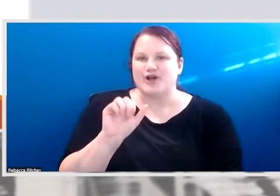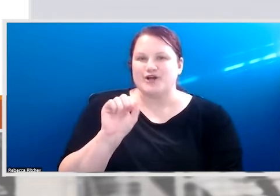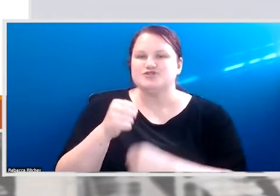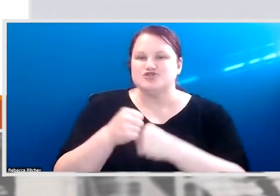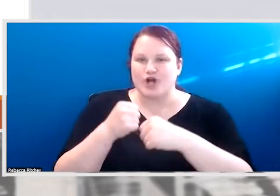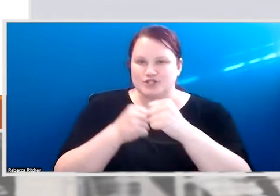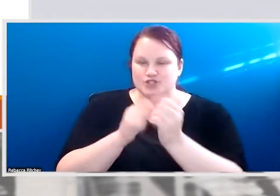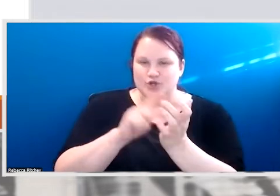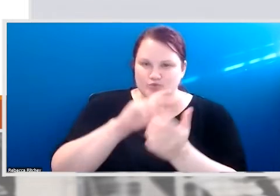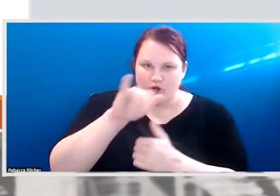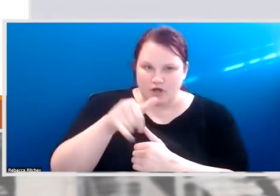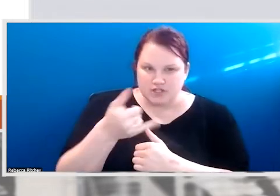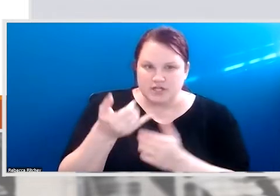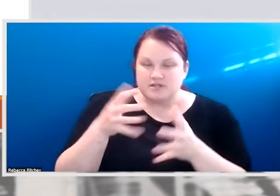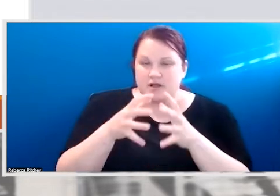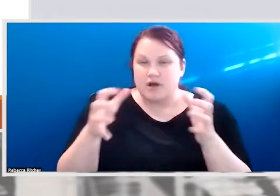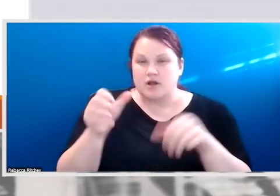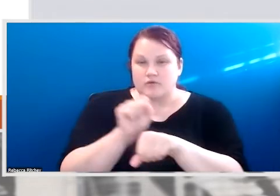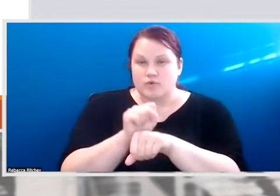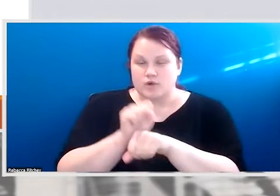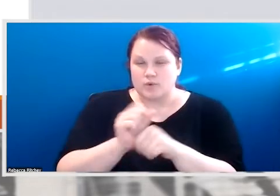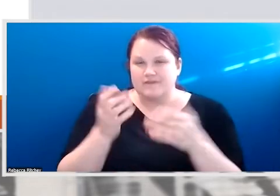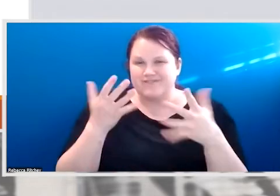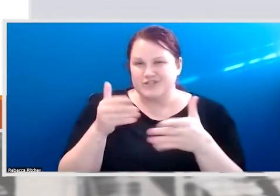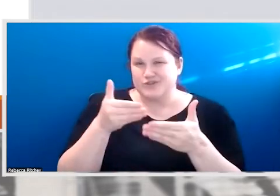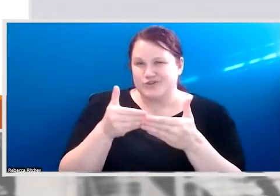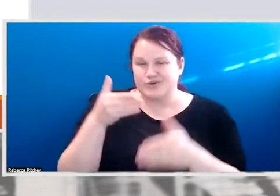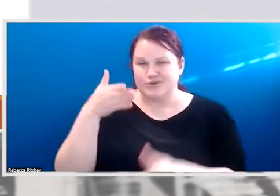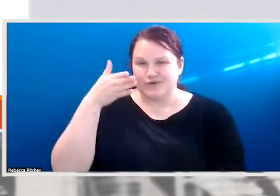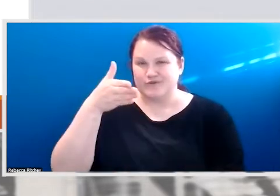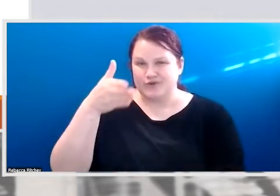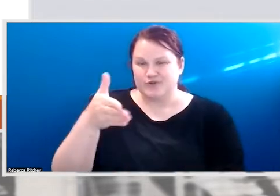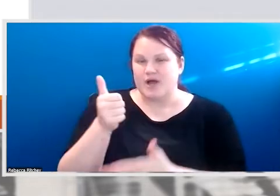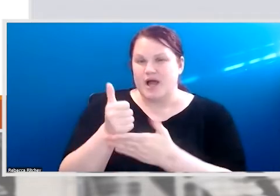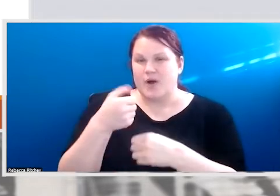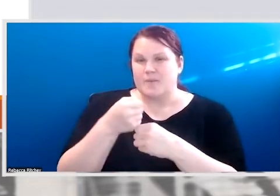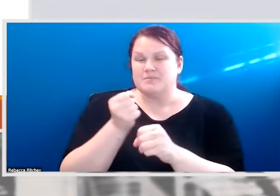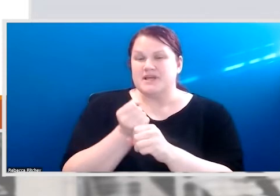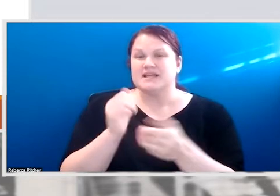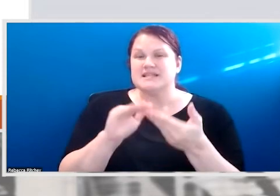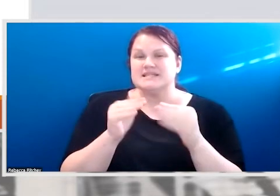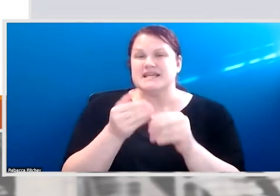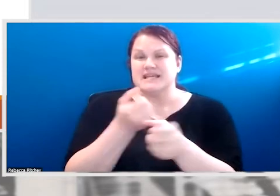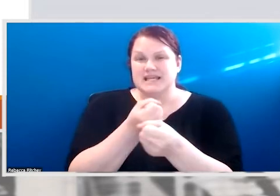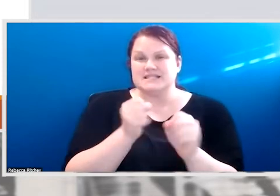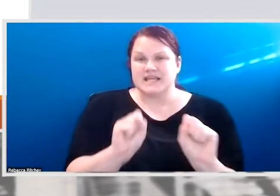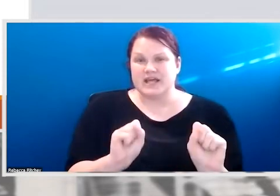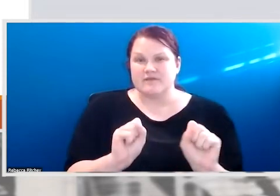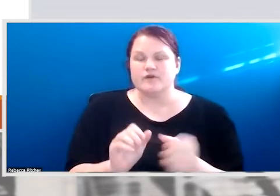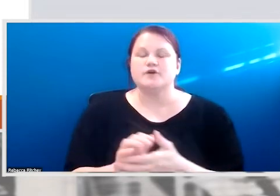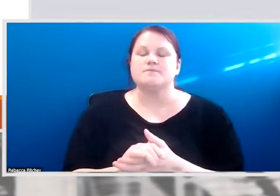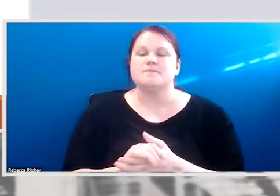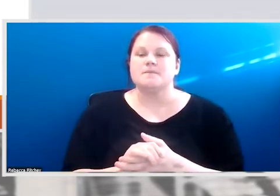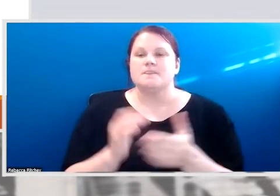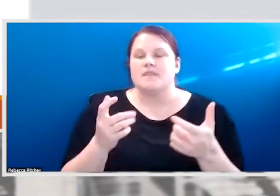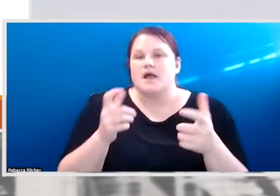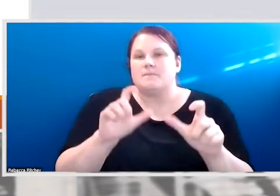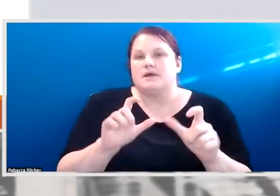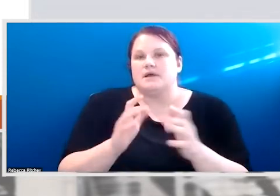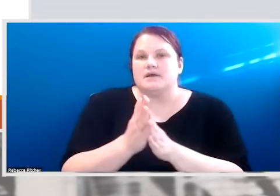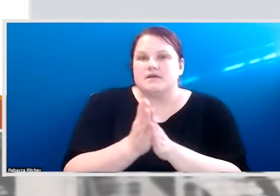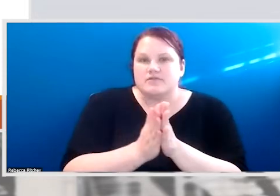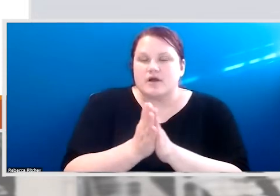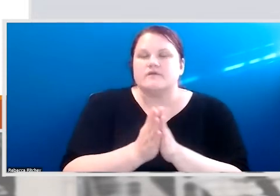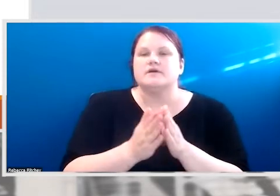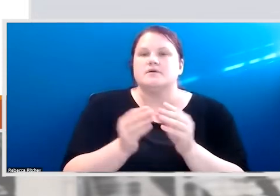we're finishing design on in the near future, work that is going to help make the city safer, help making thriving and more welcoming.